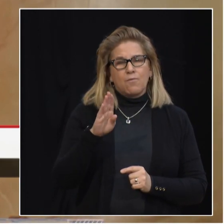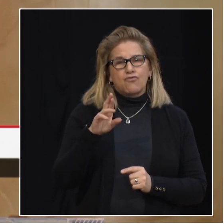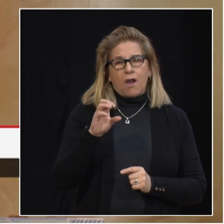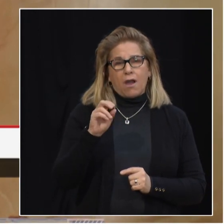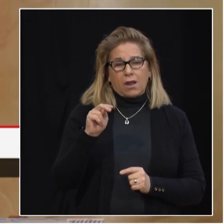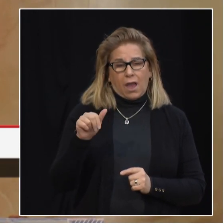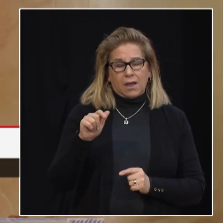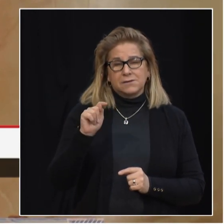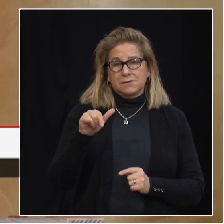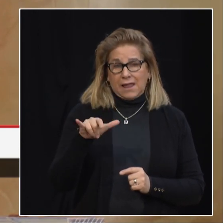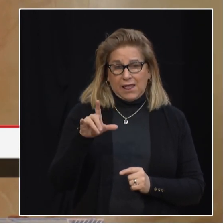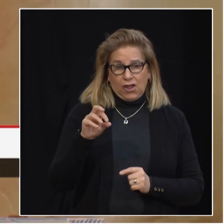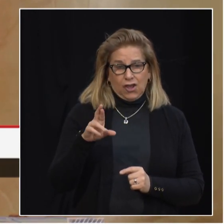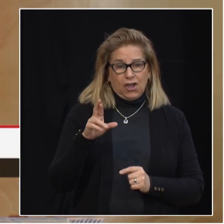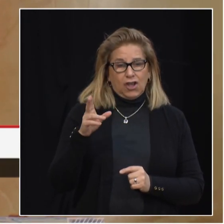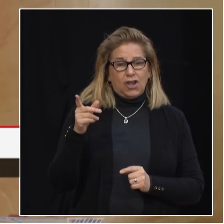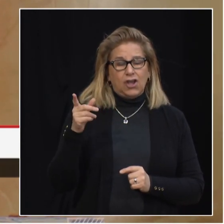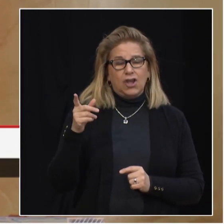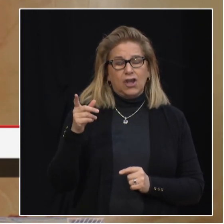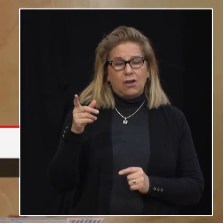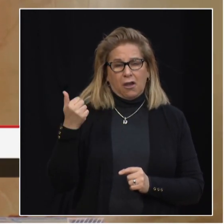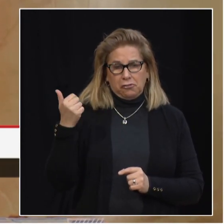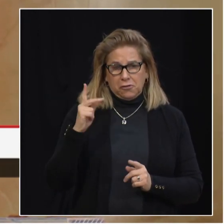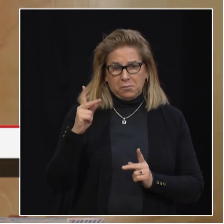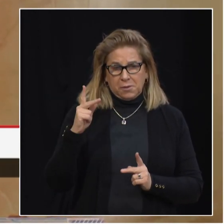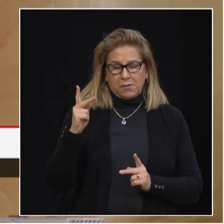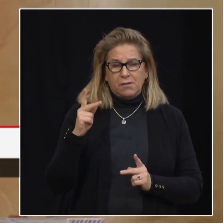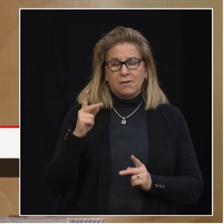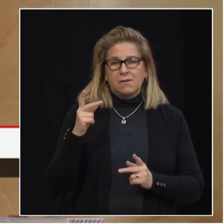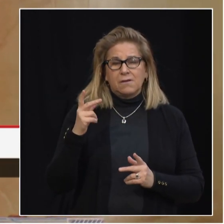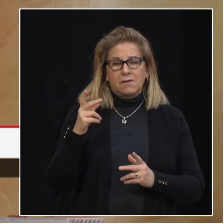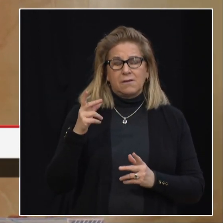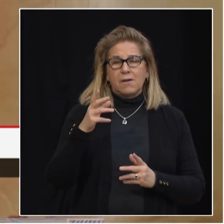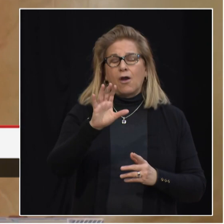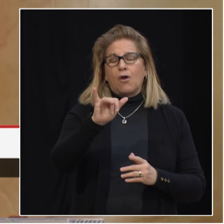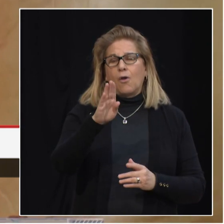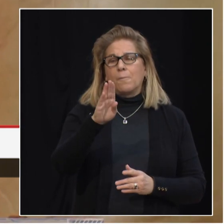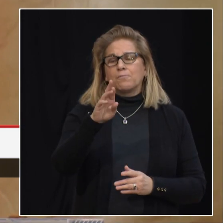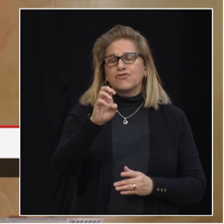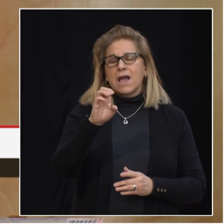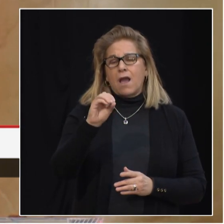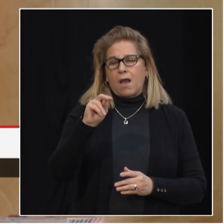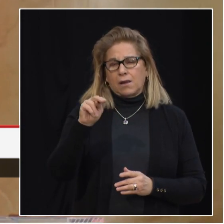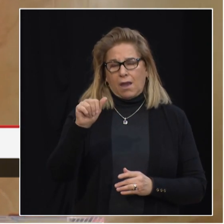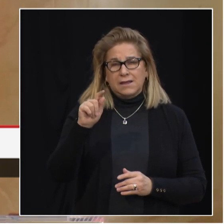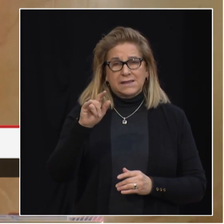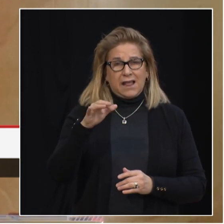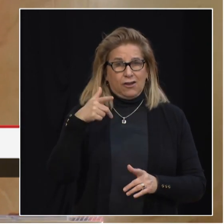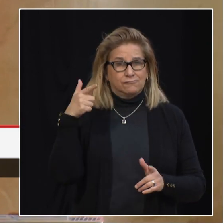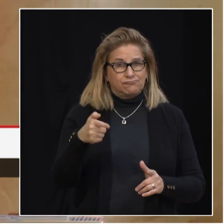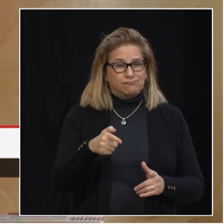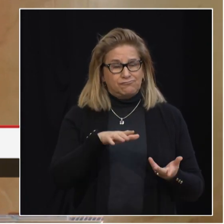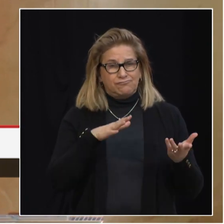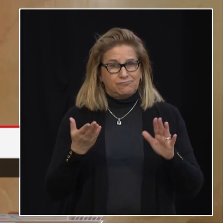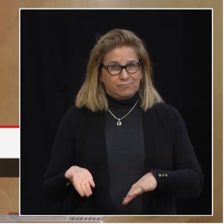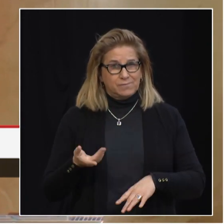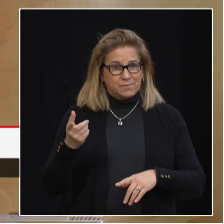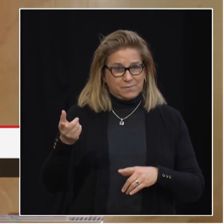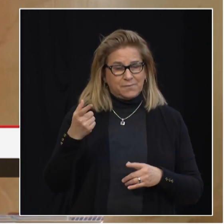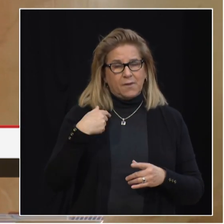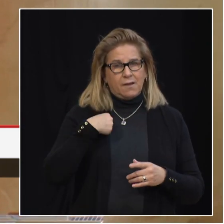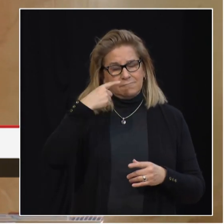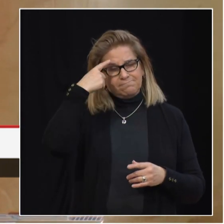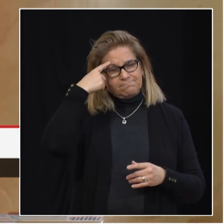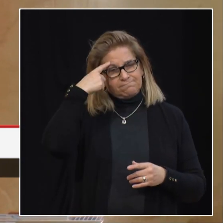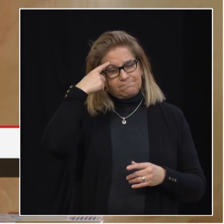to manifest my destiny. When I received an opportunity to introduce my friend, I couldn't wait,